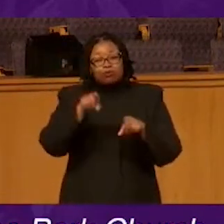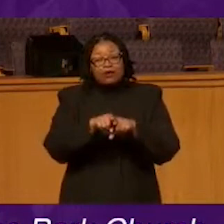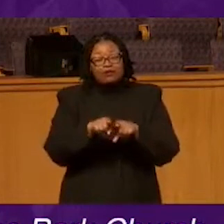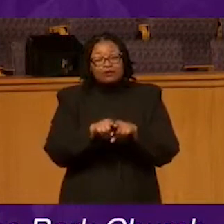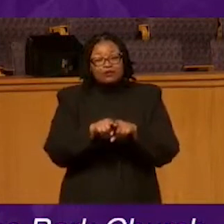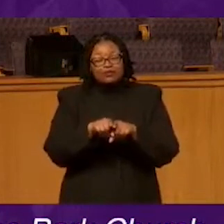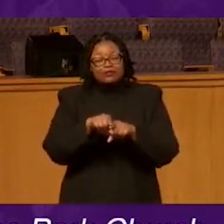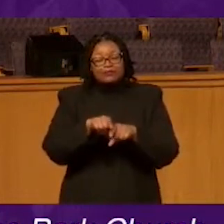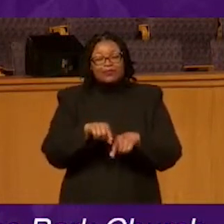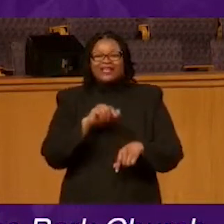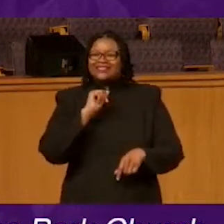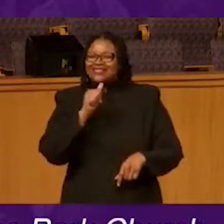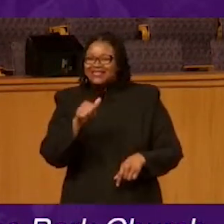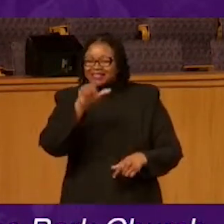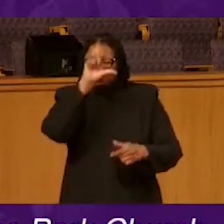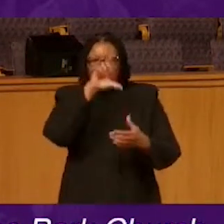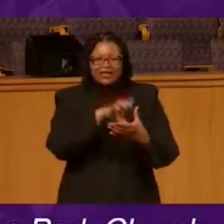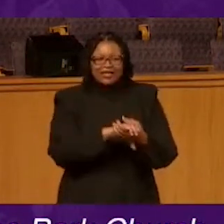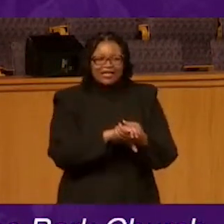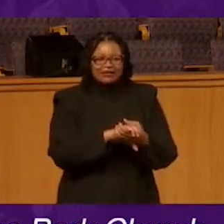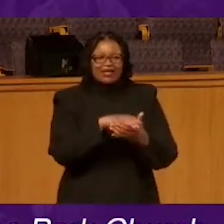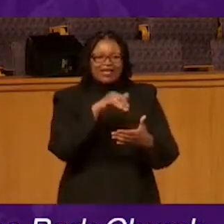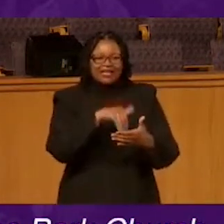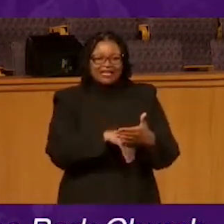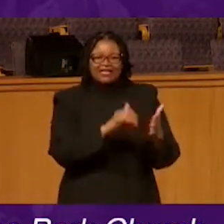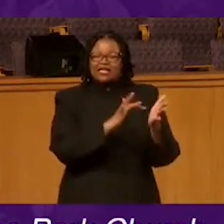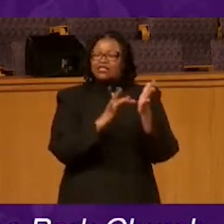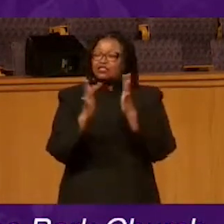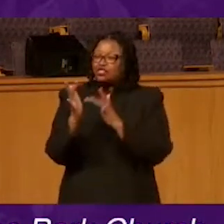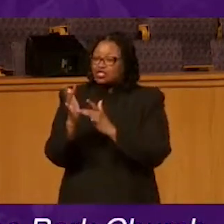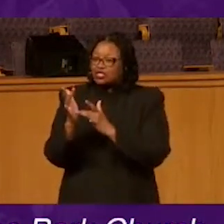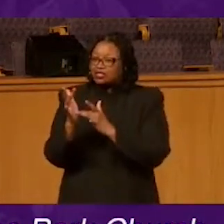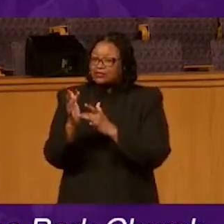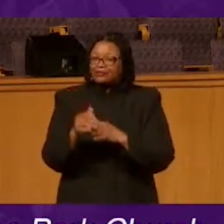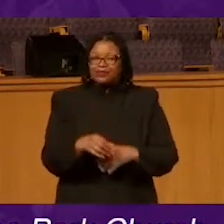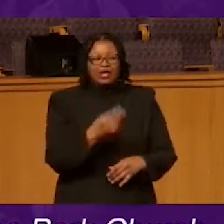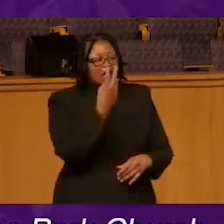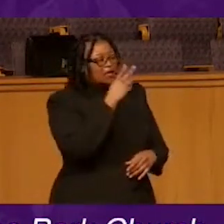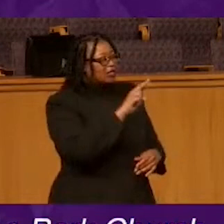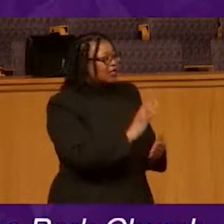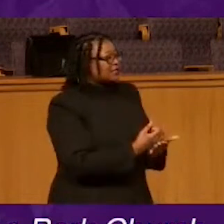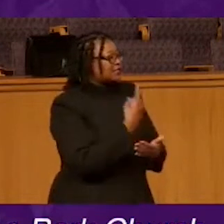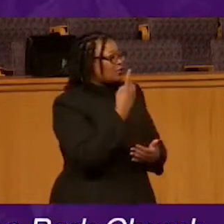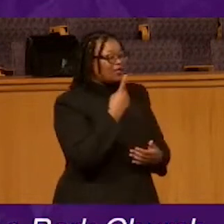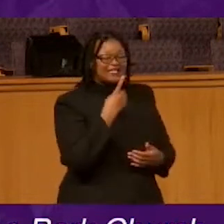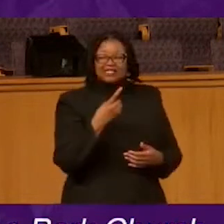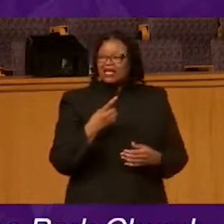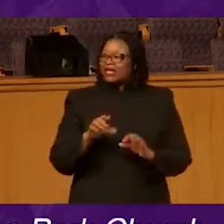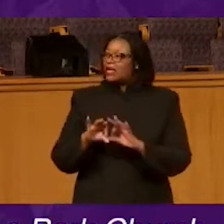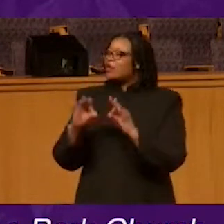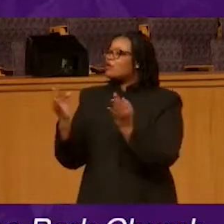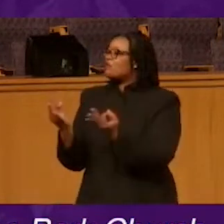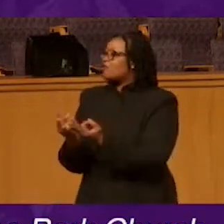did not believe in him. I want you just to look at somebody and just say, "Family,